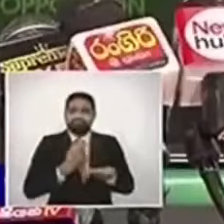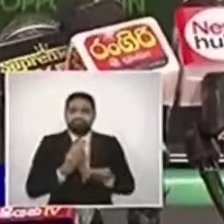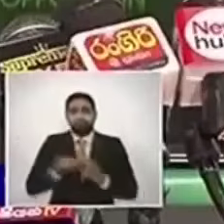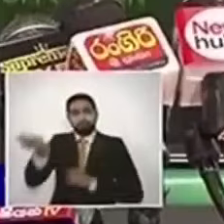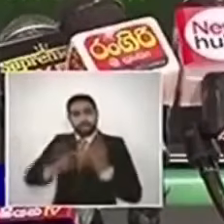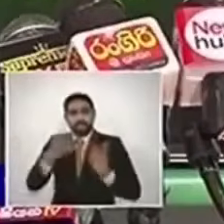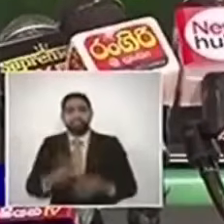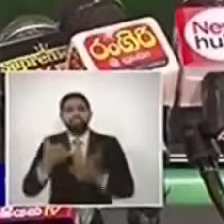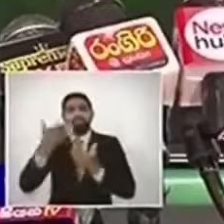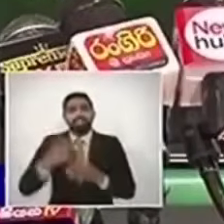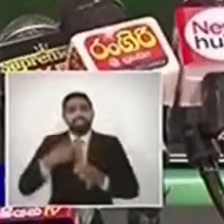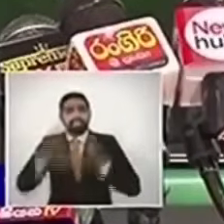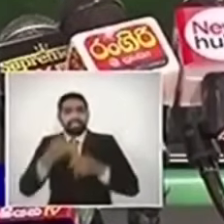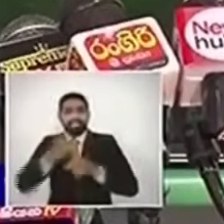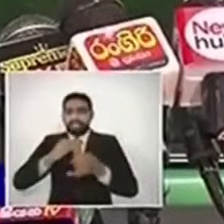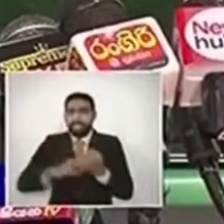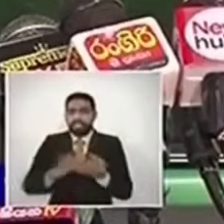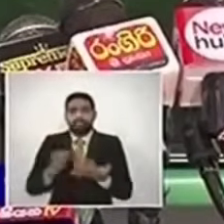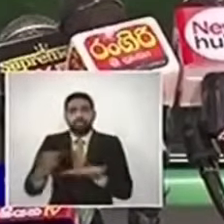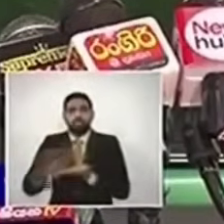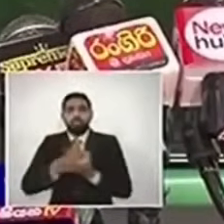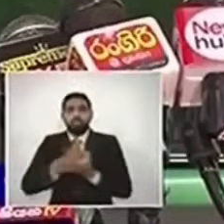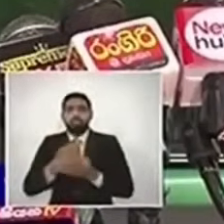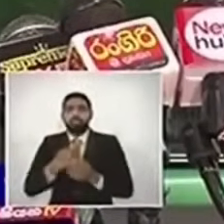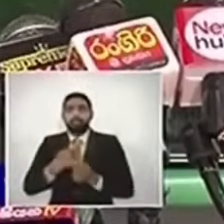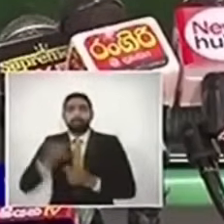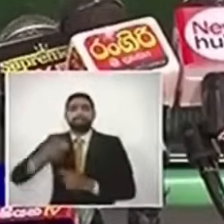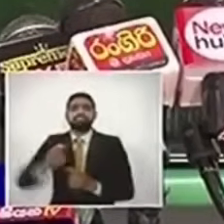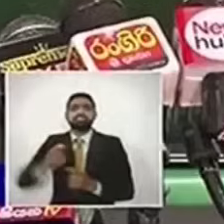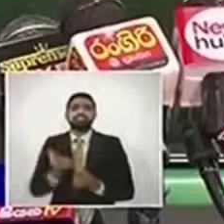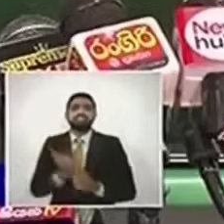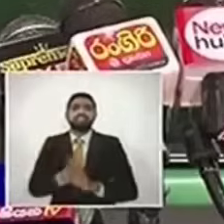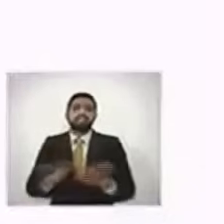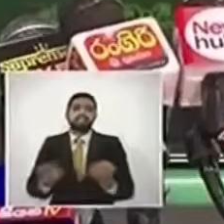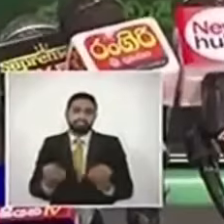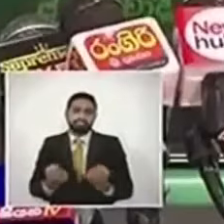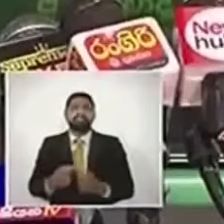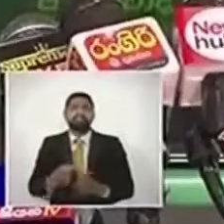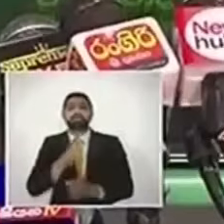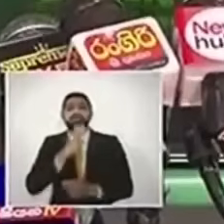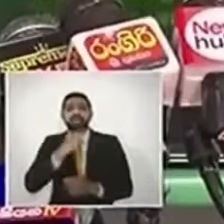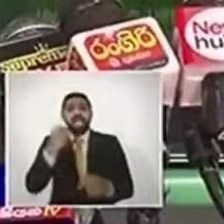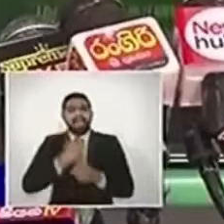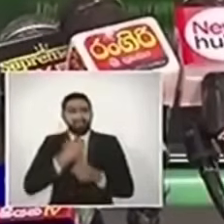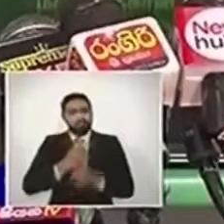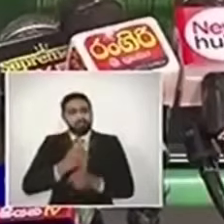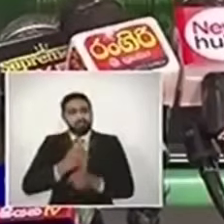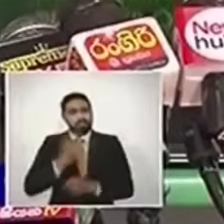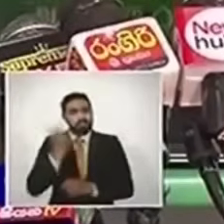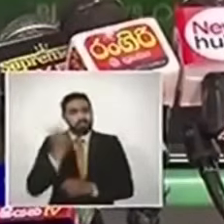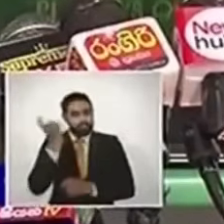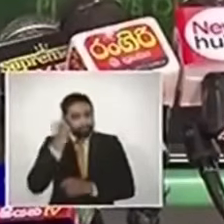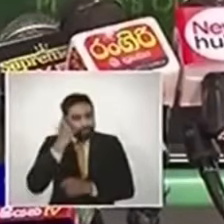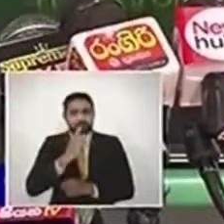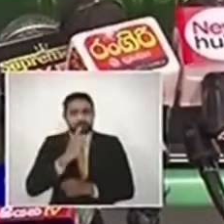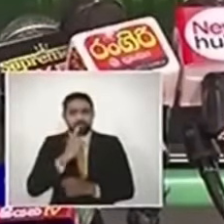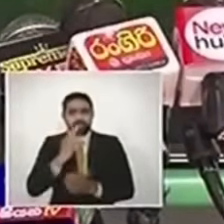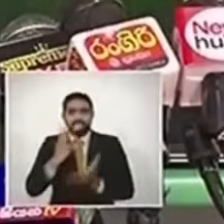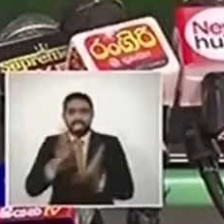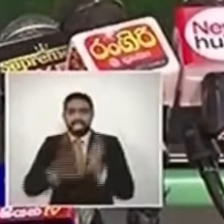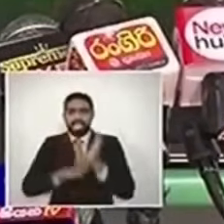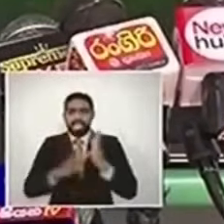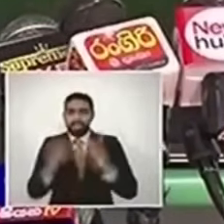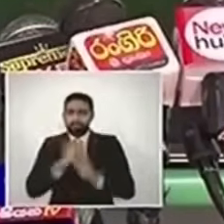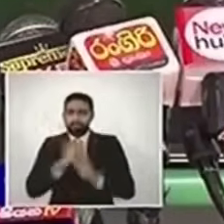shortage in the country. The government has admitted this. By this, more dollars will have to be spent. Although the Minister of Finance does not understand